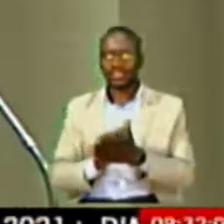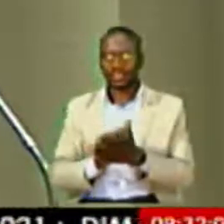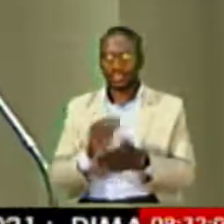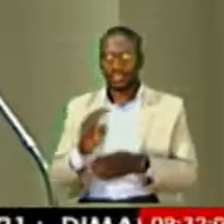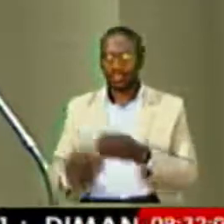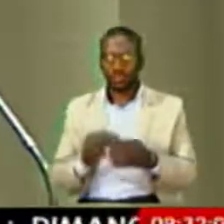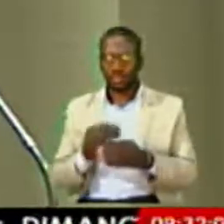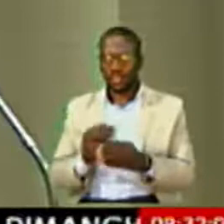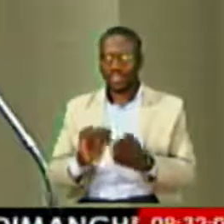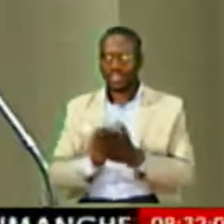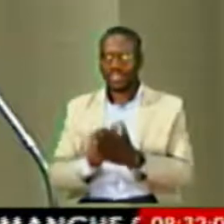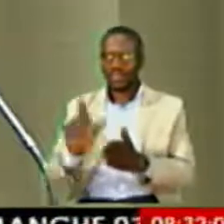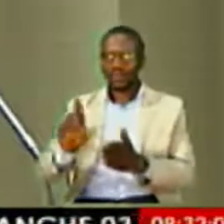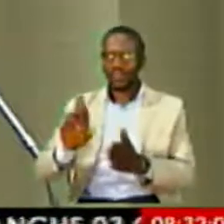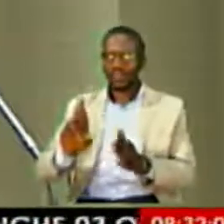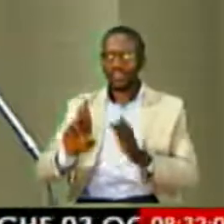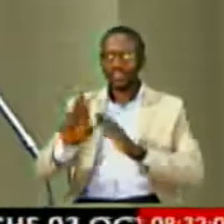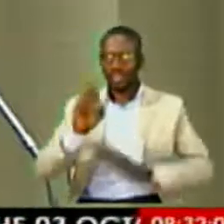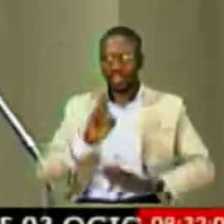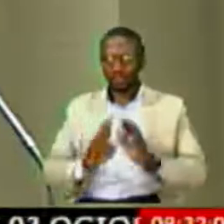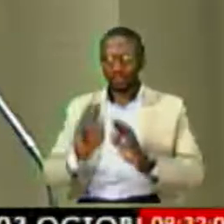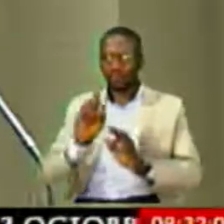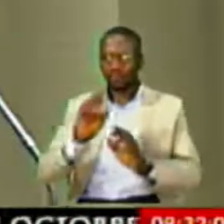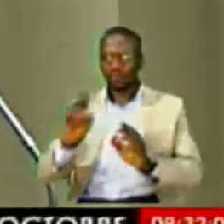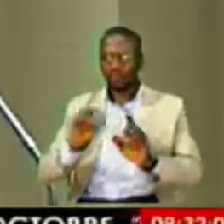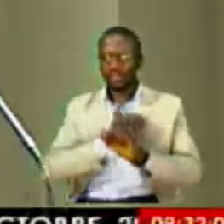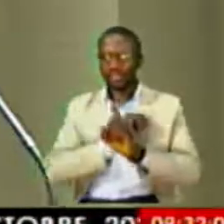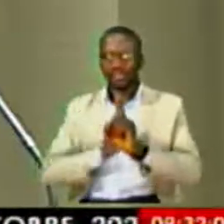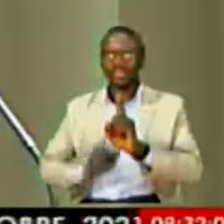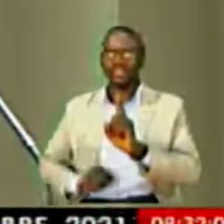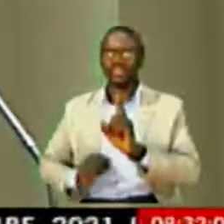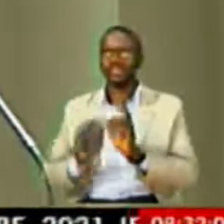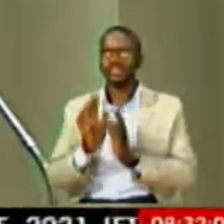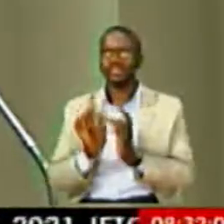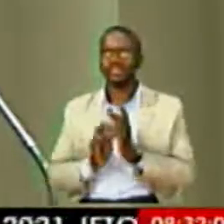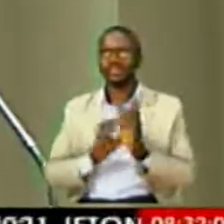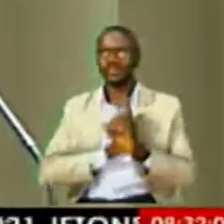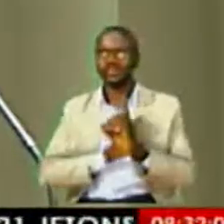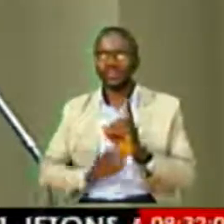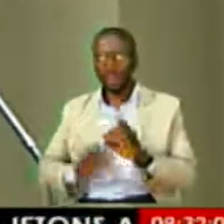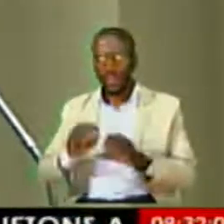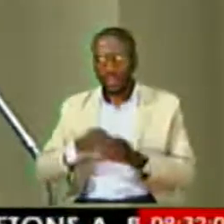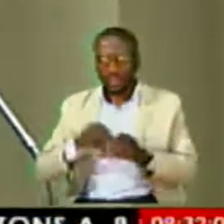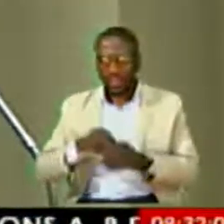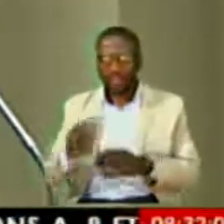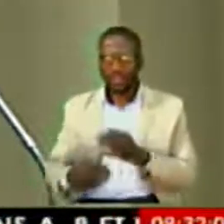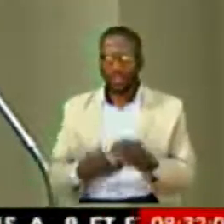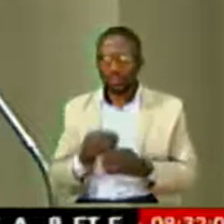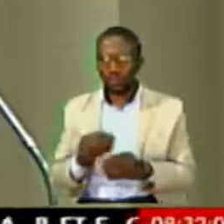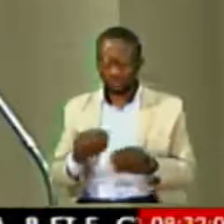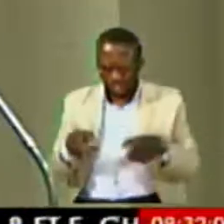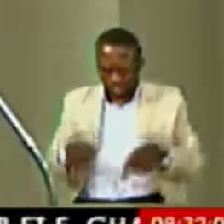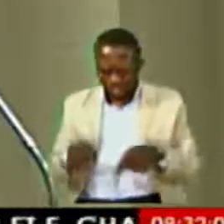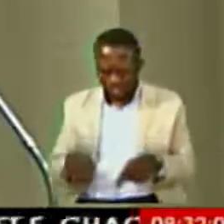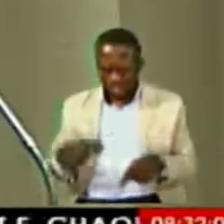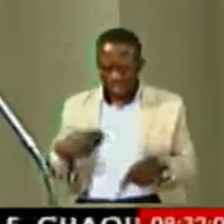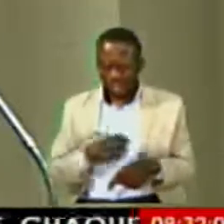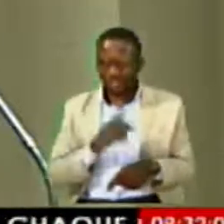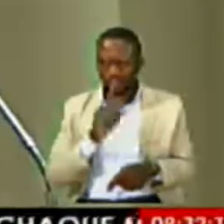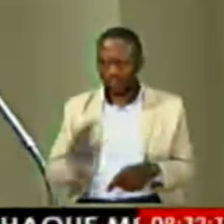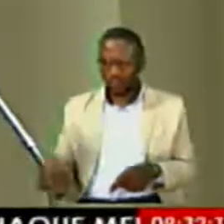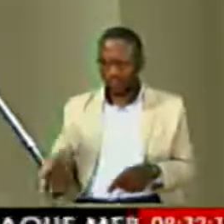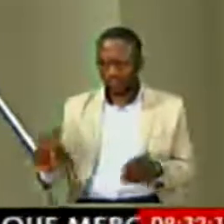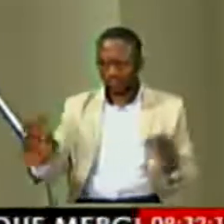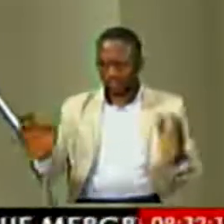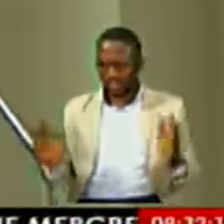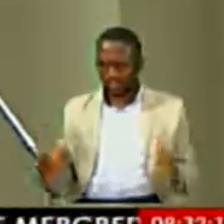retour de notre Seigneur Jésus Christ. Is the return of our Lord Jesus Christ. Dans ce monde, nous sommes des pèlerins. In this world, we are pilgrims. Nous n'avons pas de bon dans